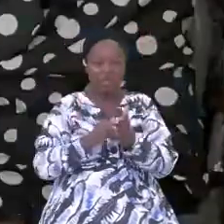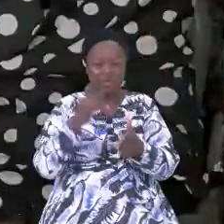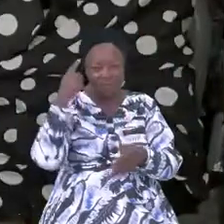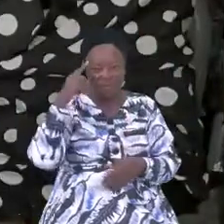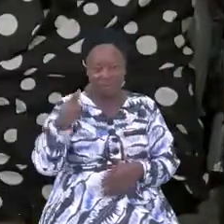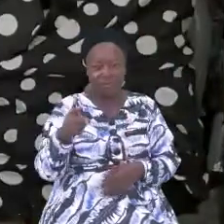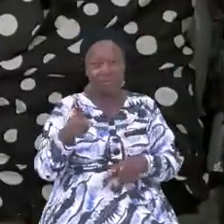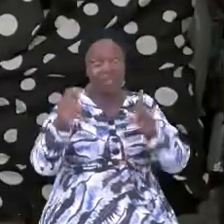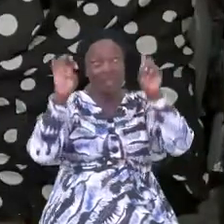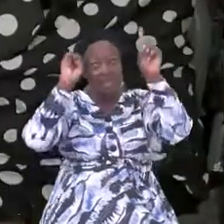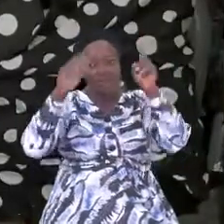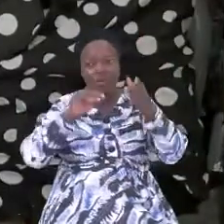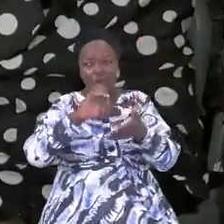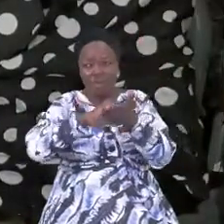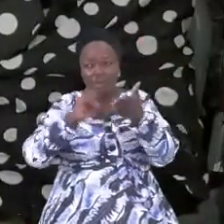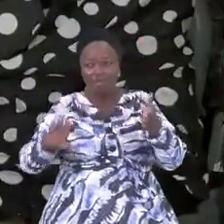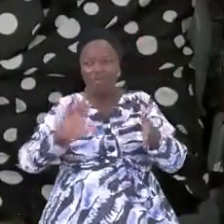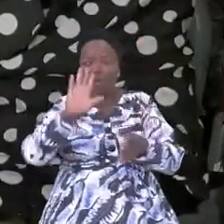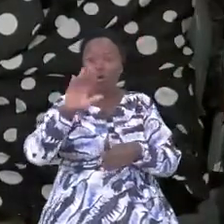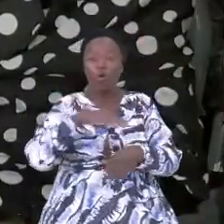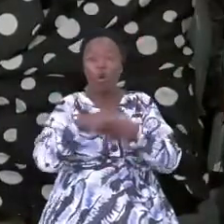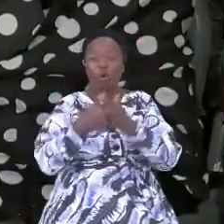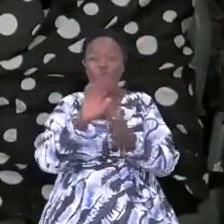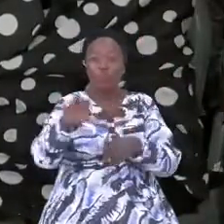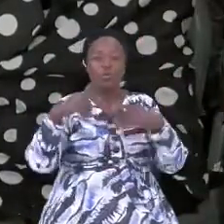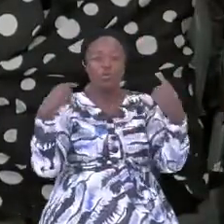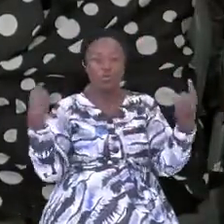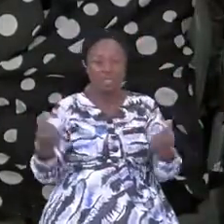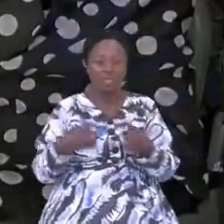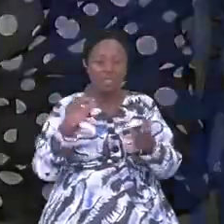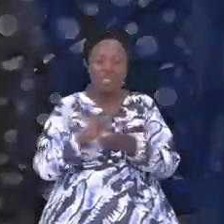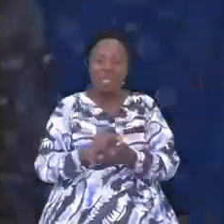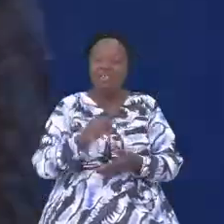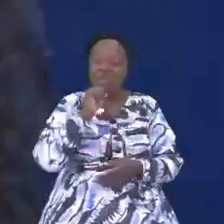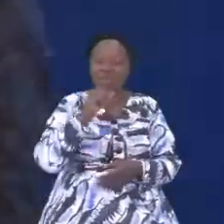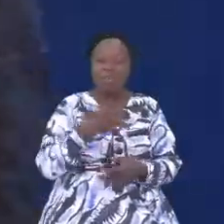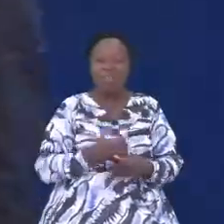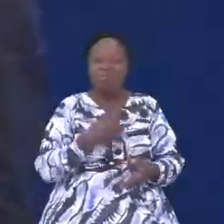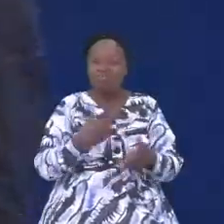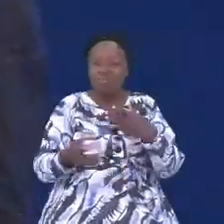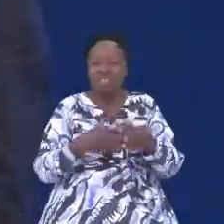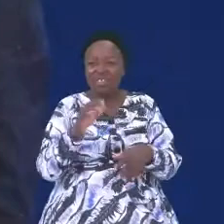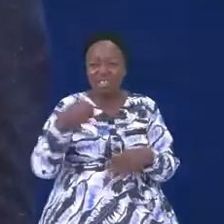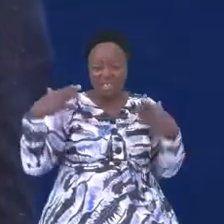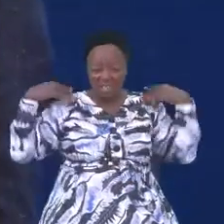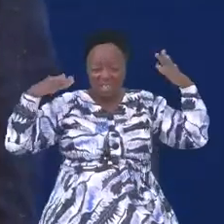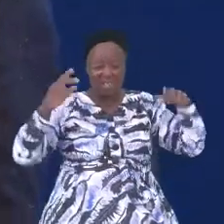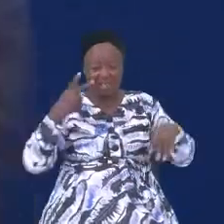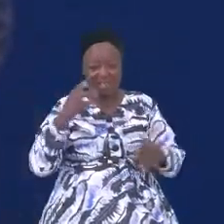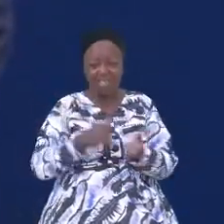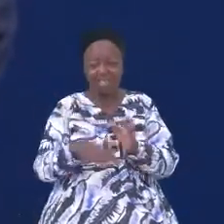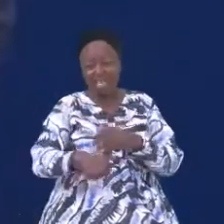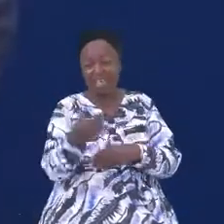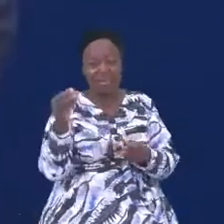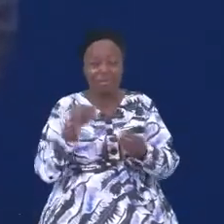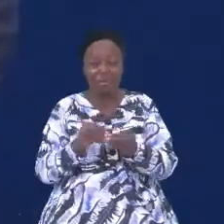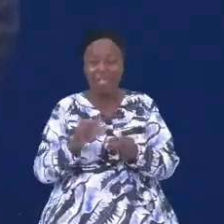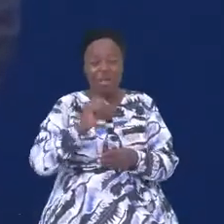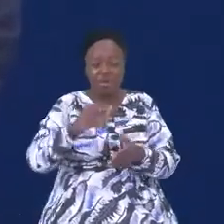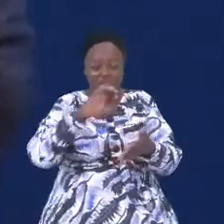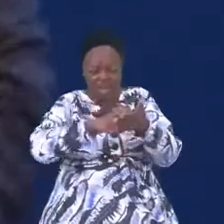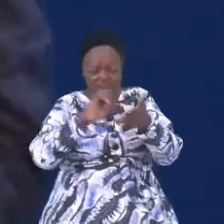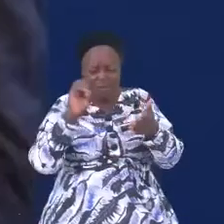blot out your sin that not even an angel can see that sin anymore. He'll blot out